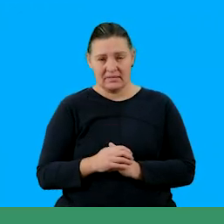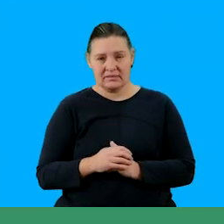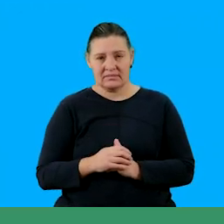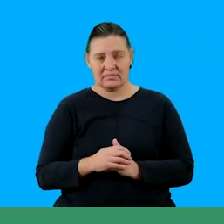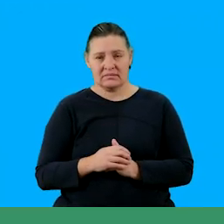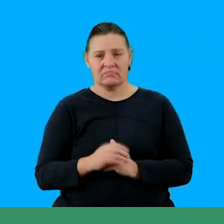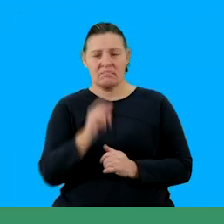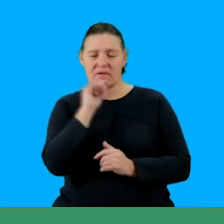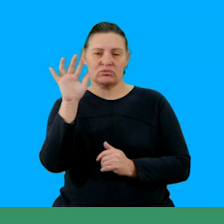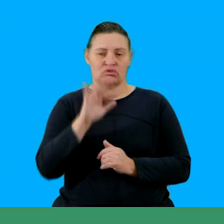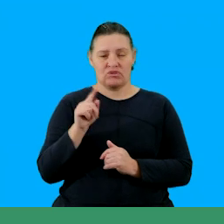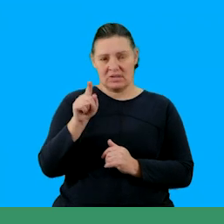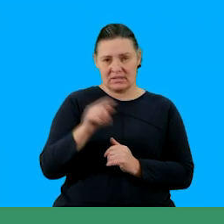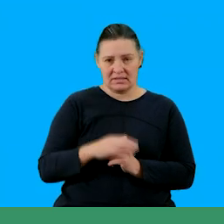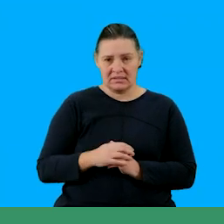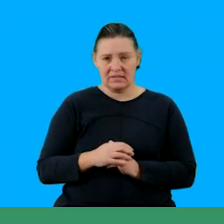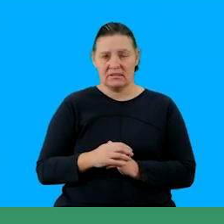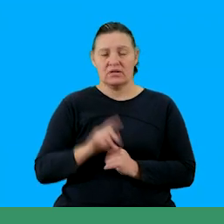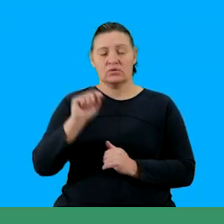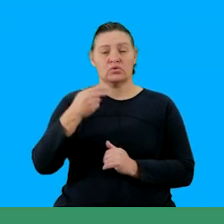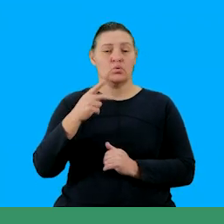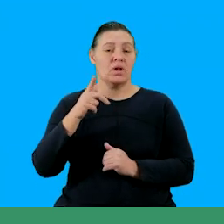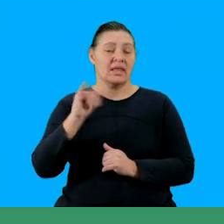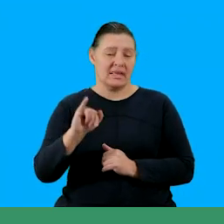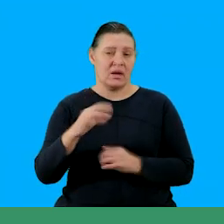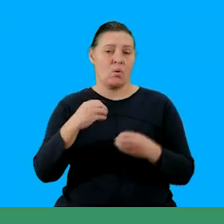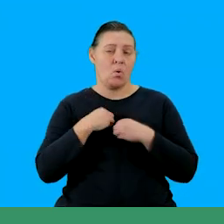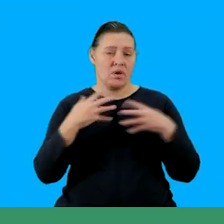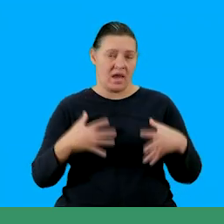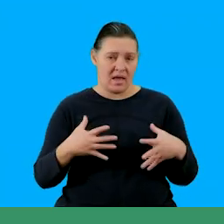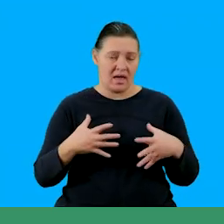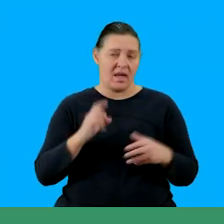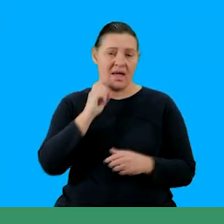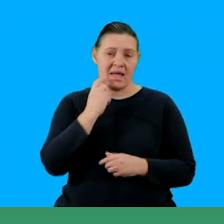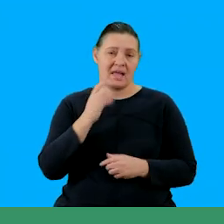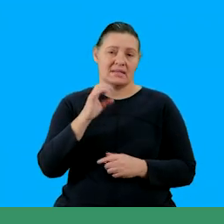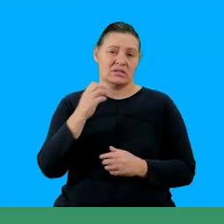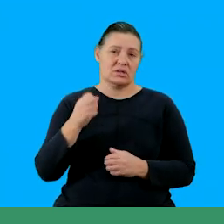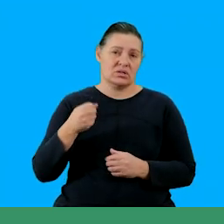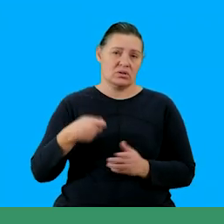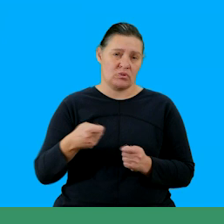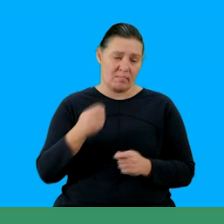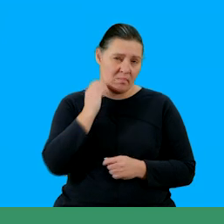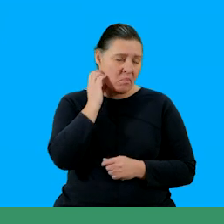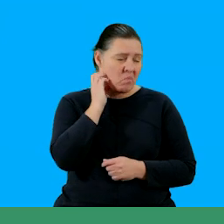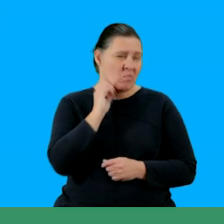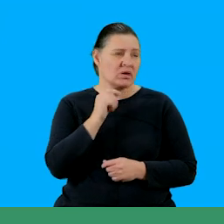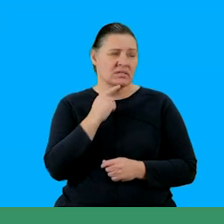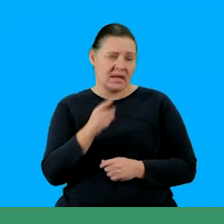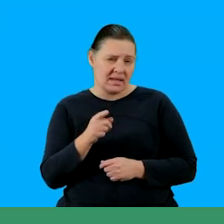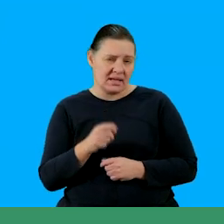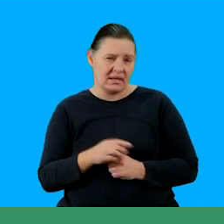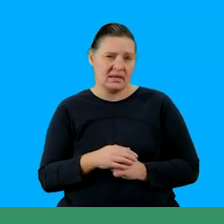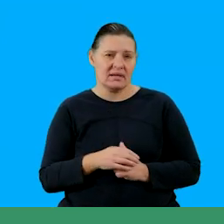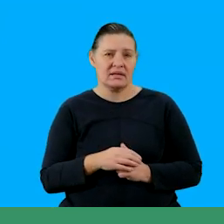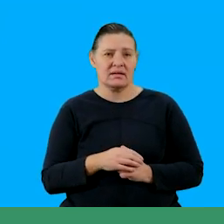to the scenario. Tuli is the owner of a candy shop. So they are informing us